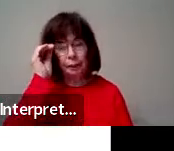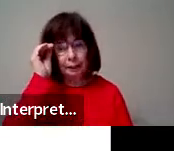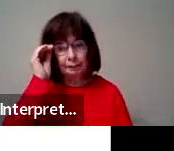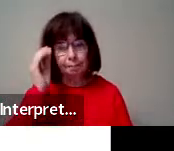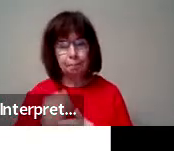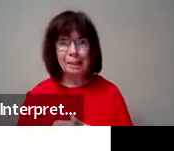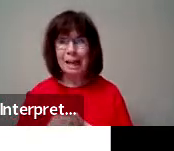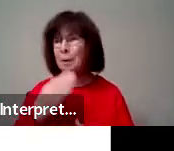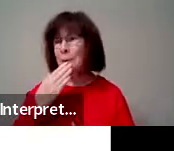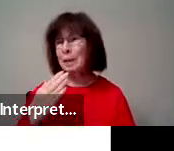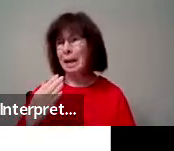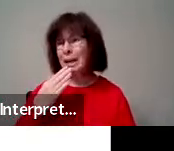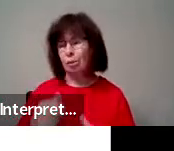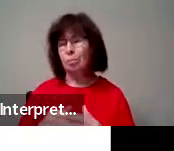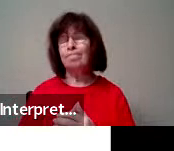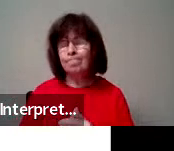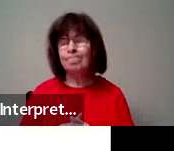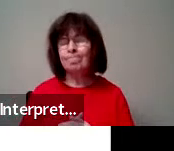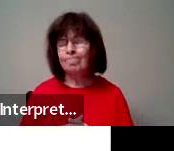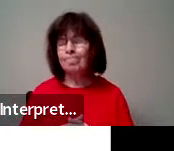Thank you for that.